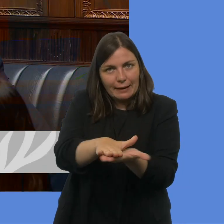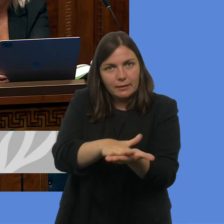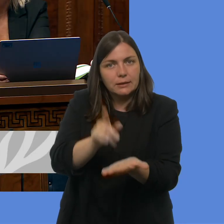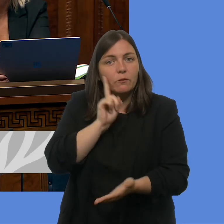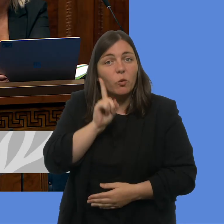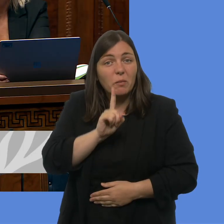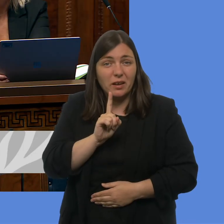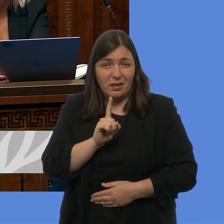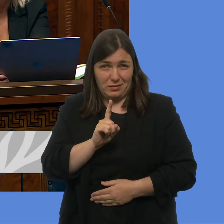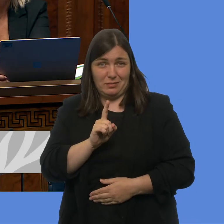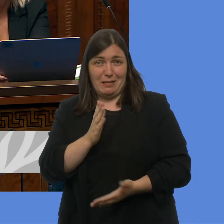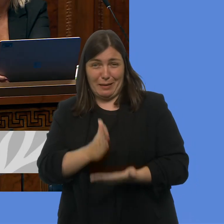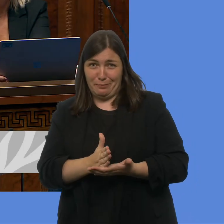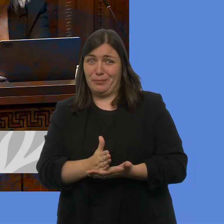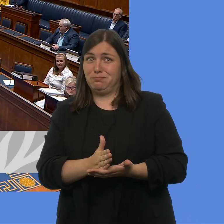about you.